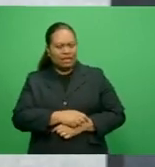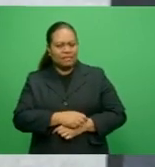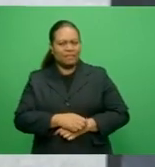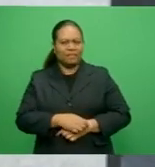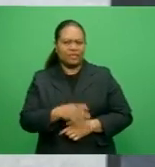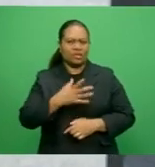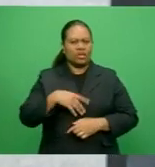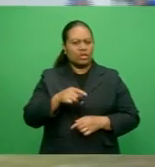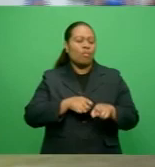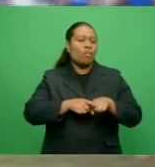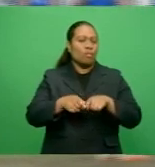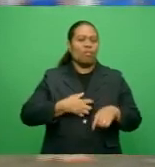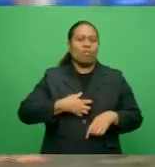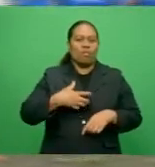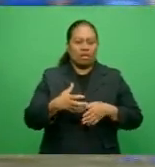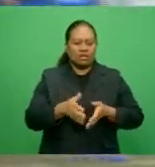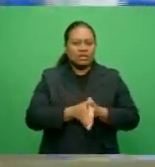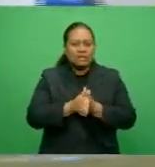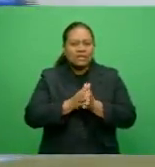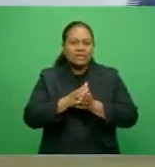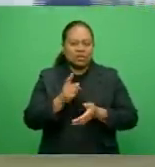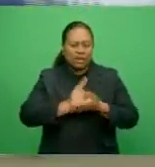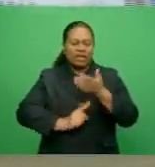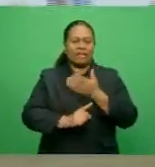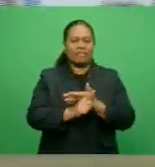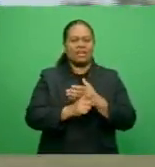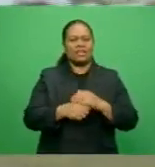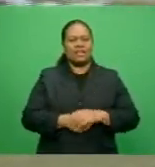lot of anticipation on the results. Police Blues will meet the